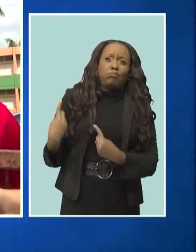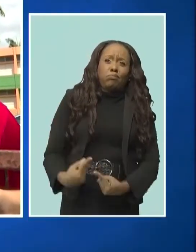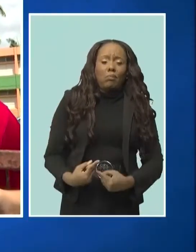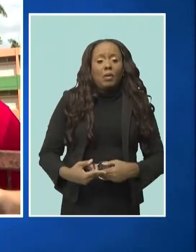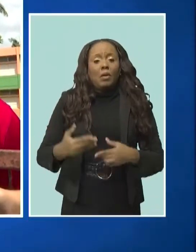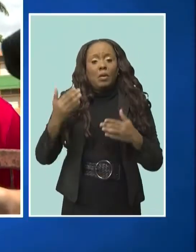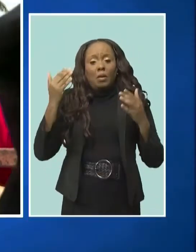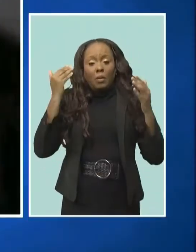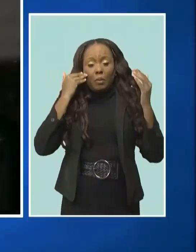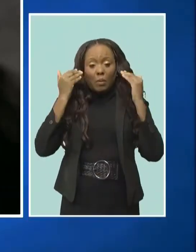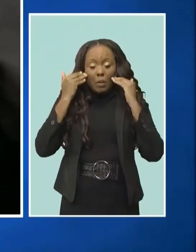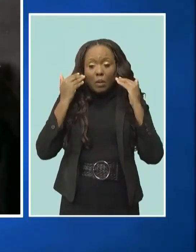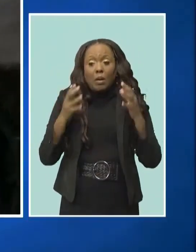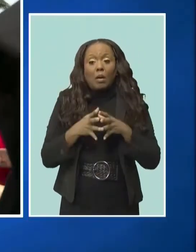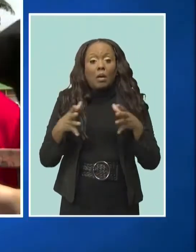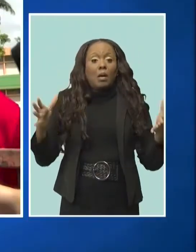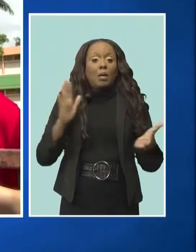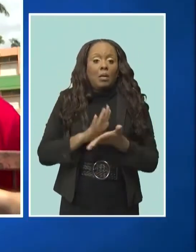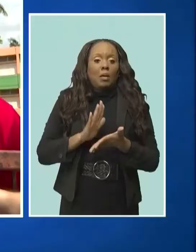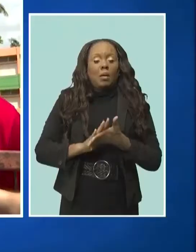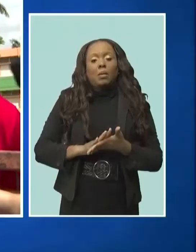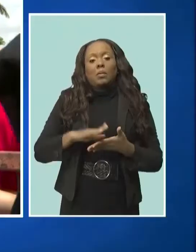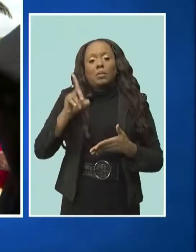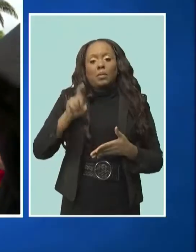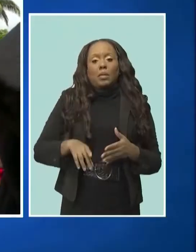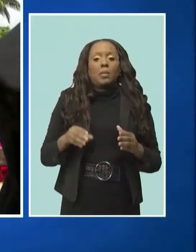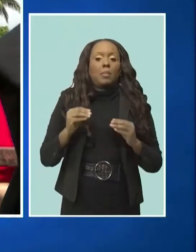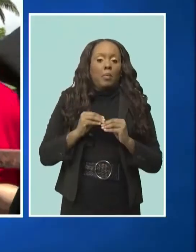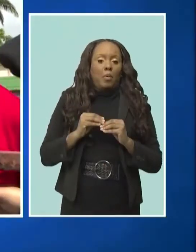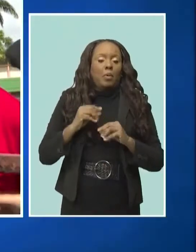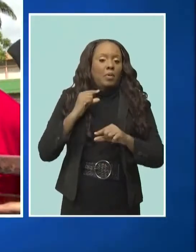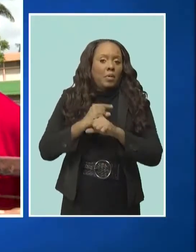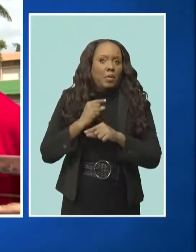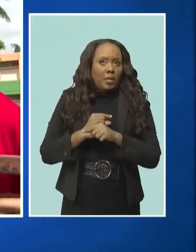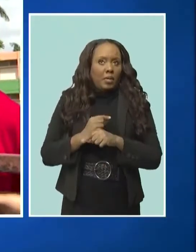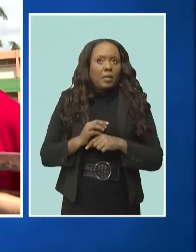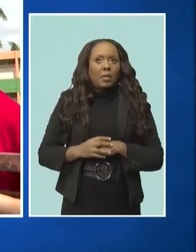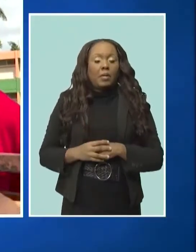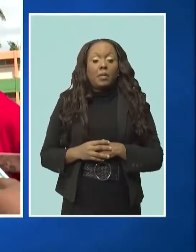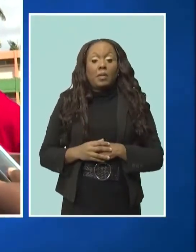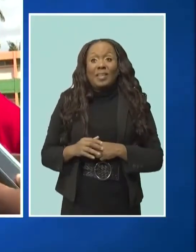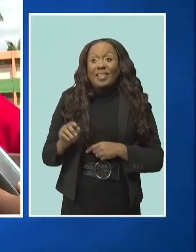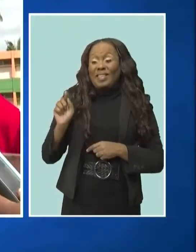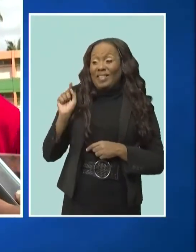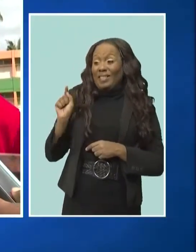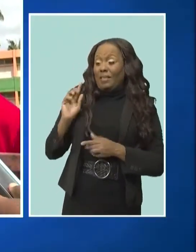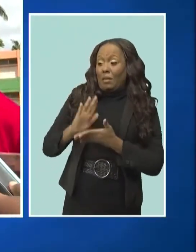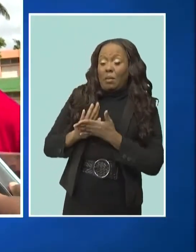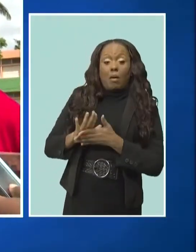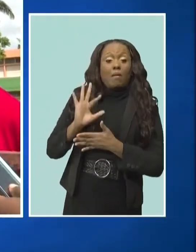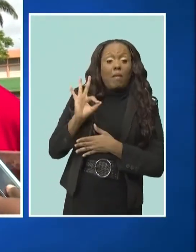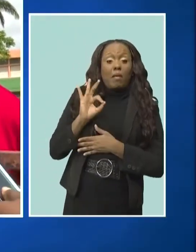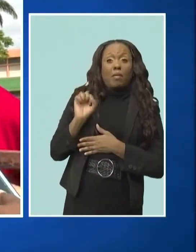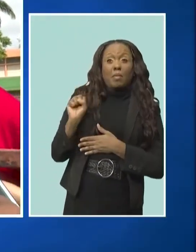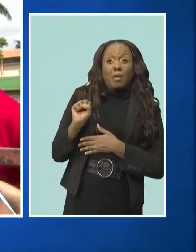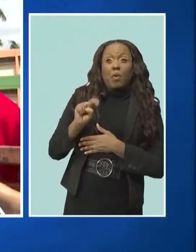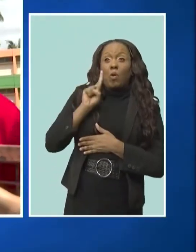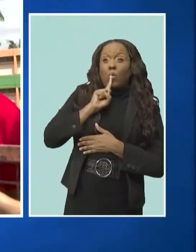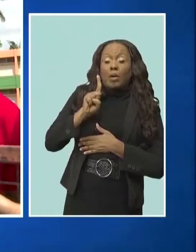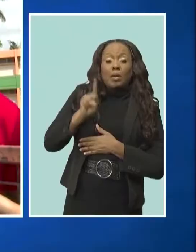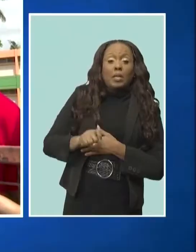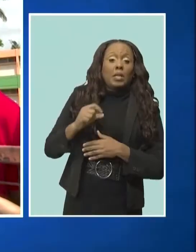in Barbados that would need more security than others, and the Frederick Smith Secondary School is one such school. We are hopeful that